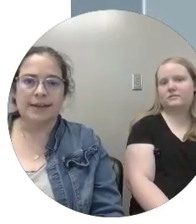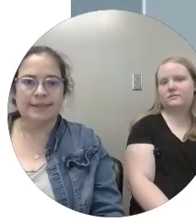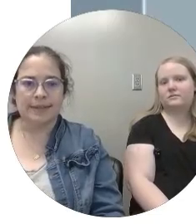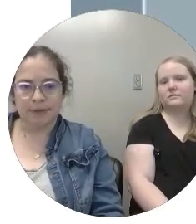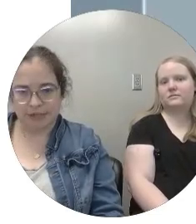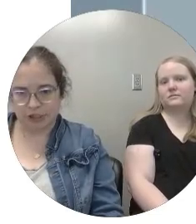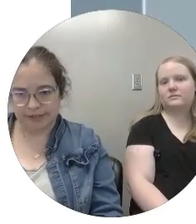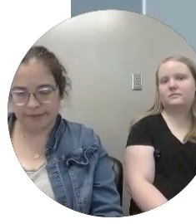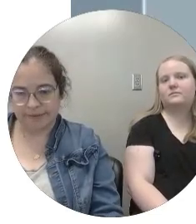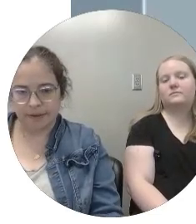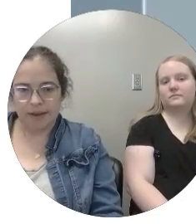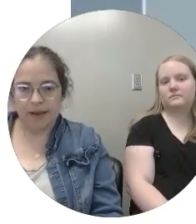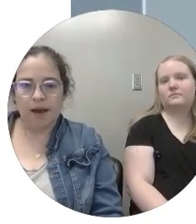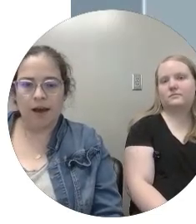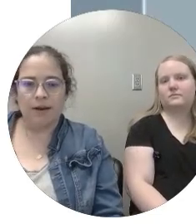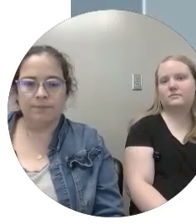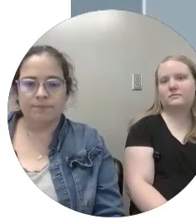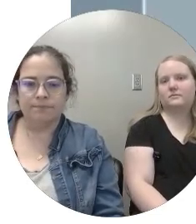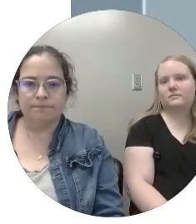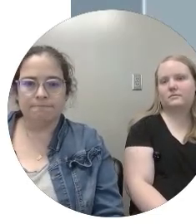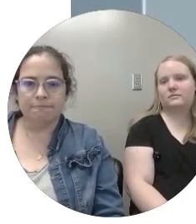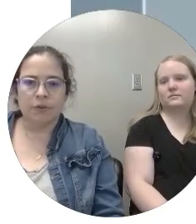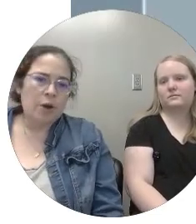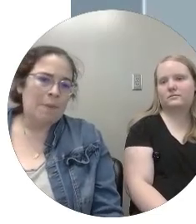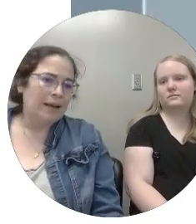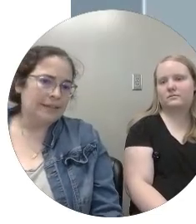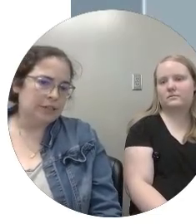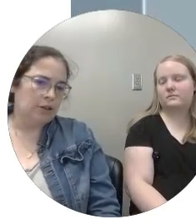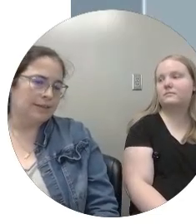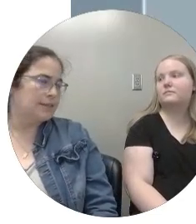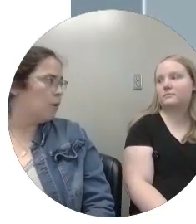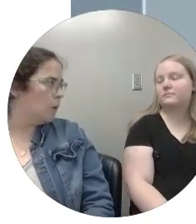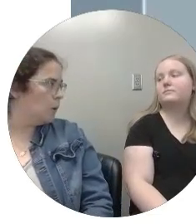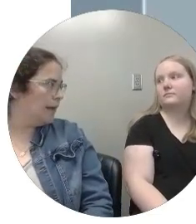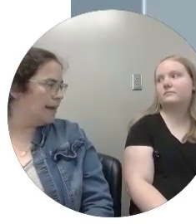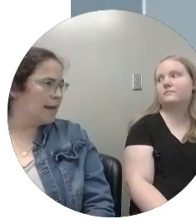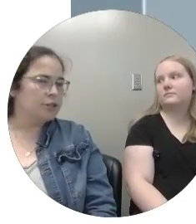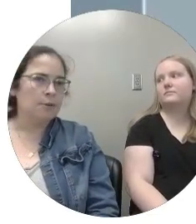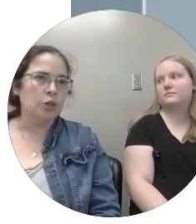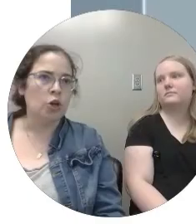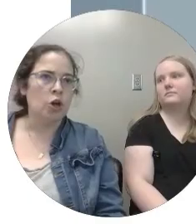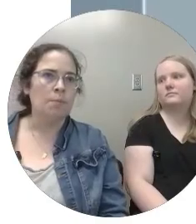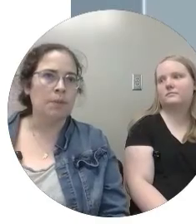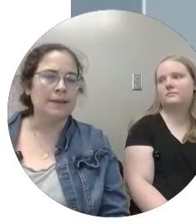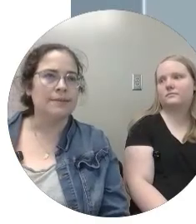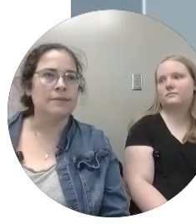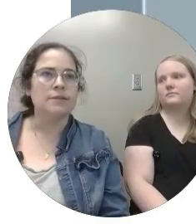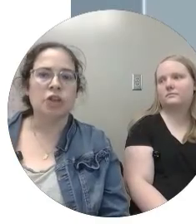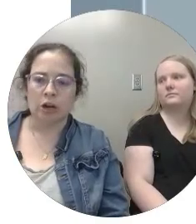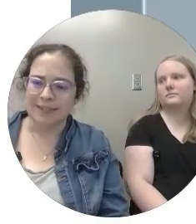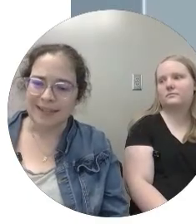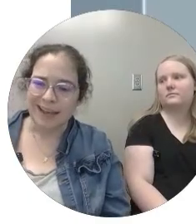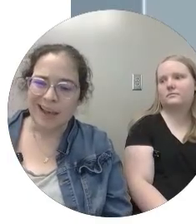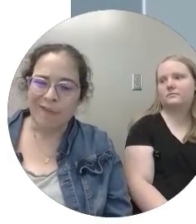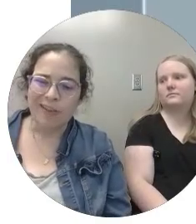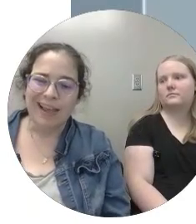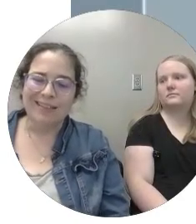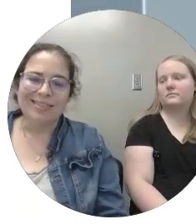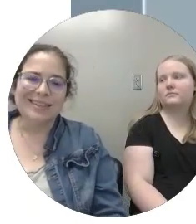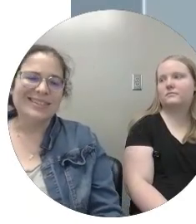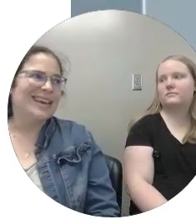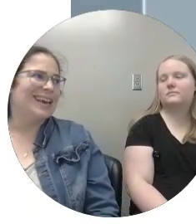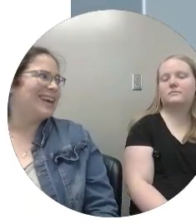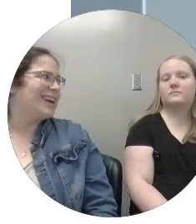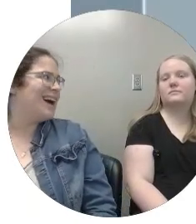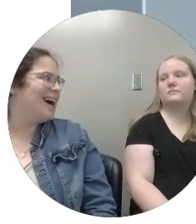different. So this is just a simulation for a mild hearing loss as a whole. And I just thought it was a good place to